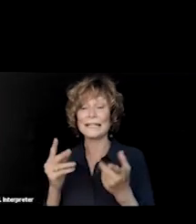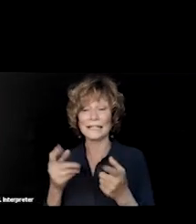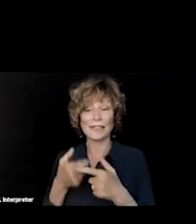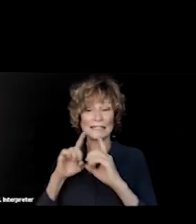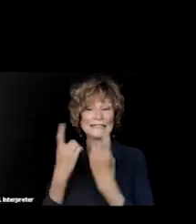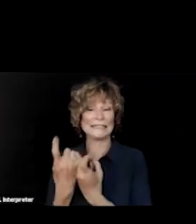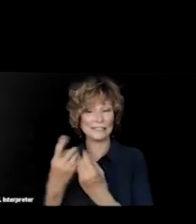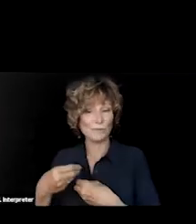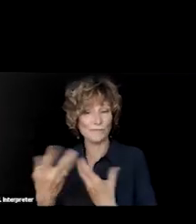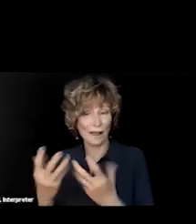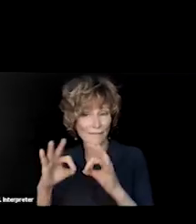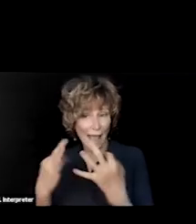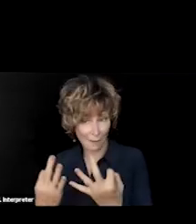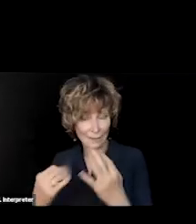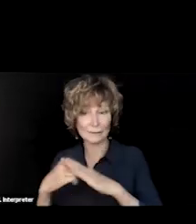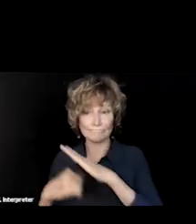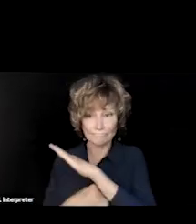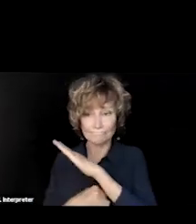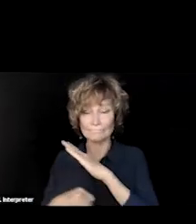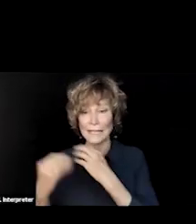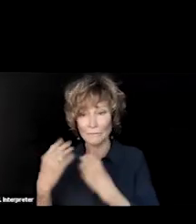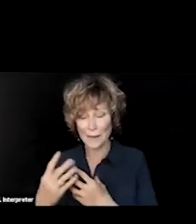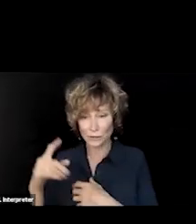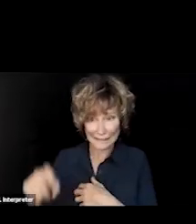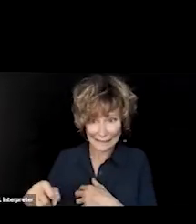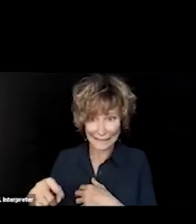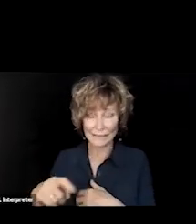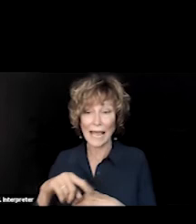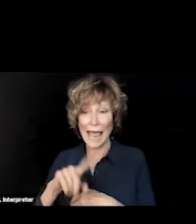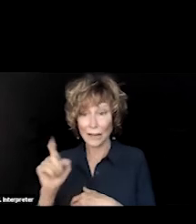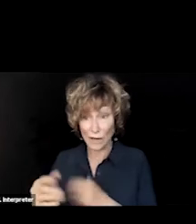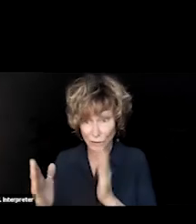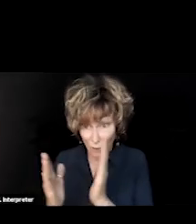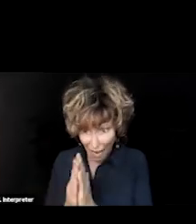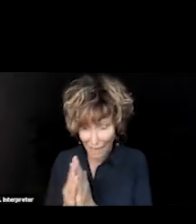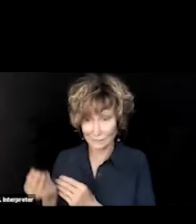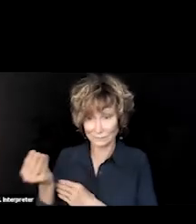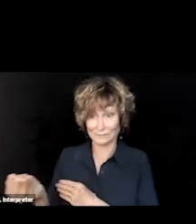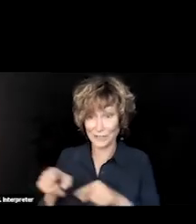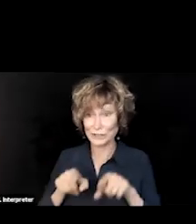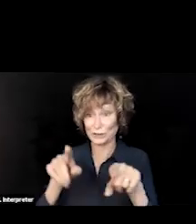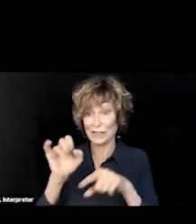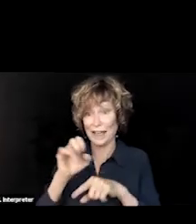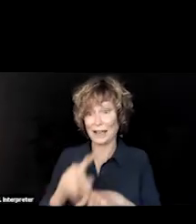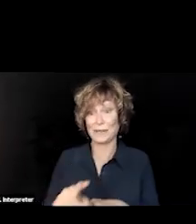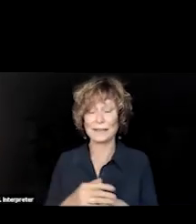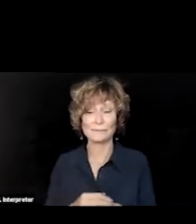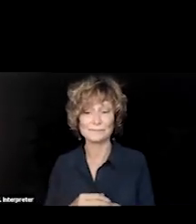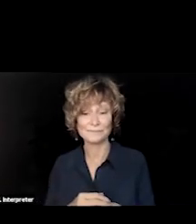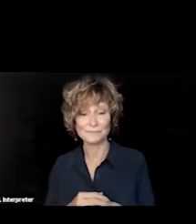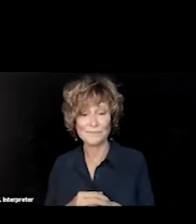district that provided families the background information they'll need and questions to ask during that IEP process.